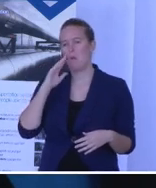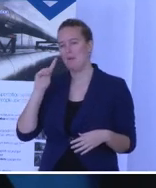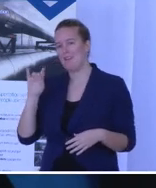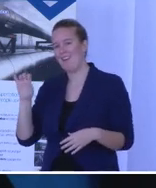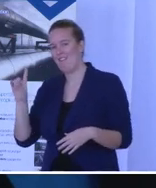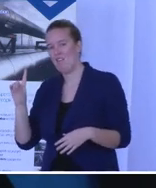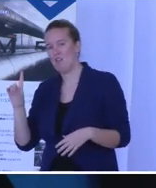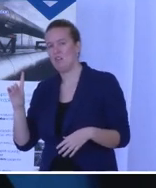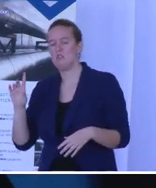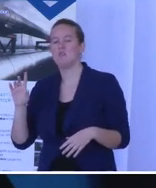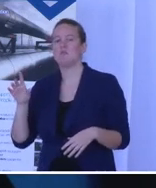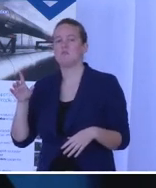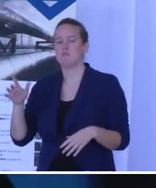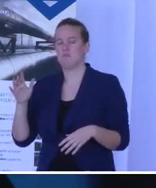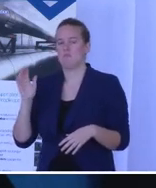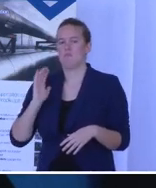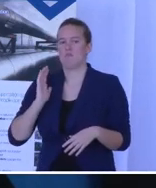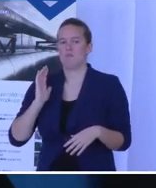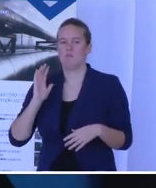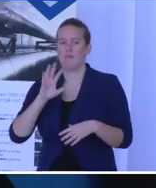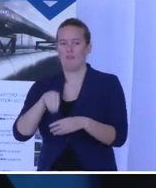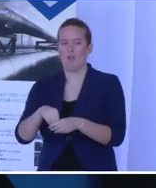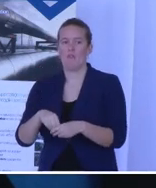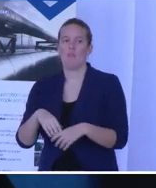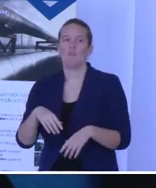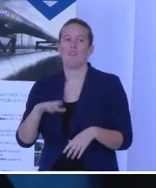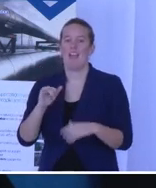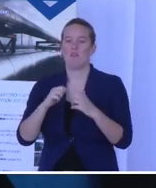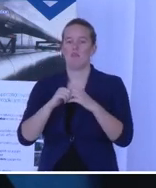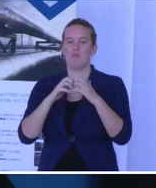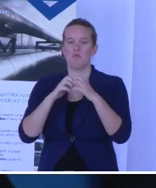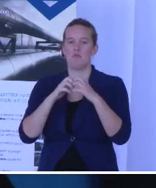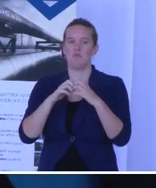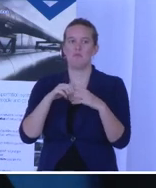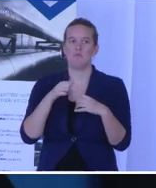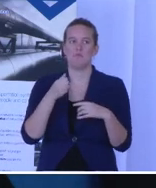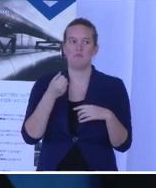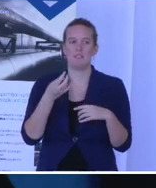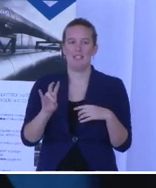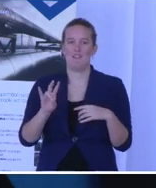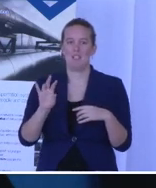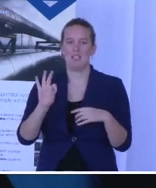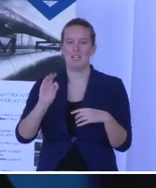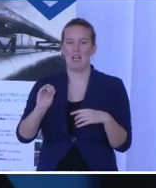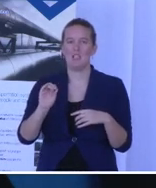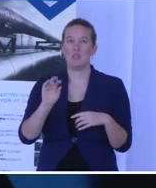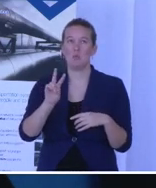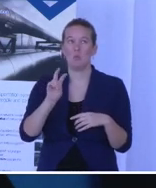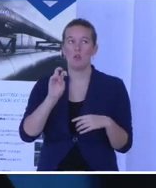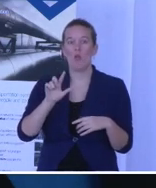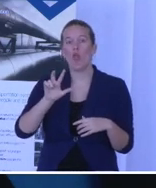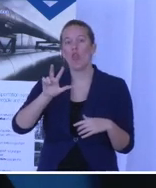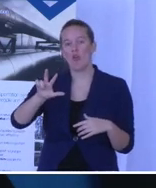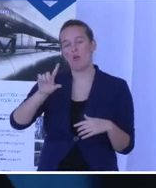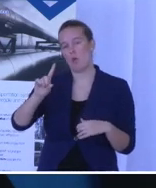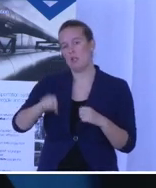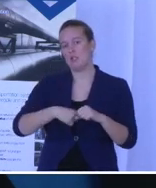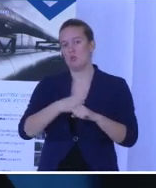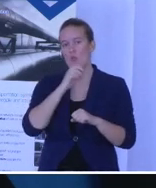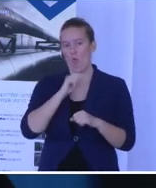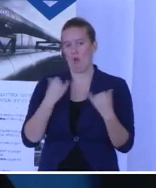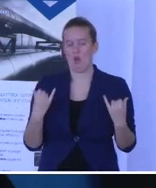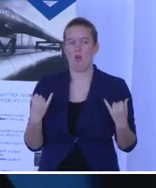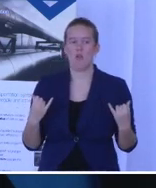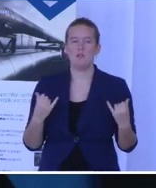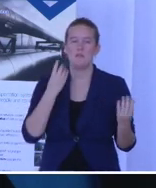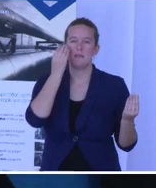Vice Commandant, was formed in 1790. It is 231 years old. When we think